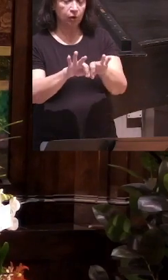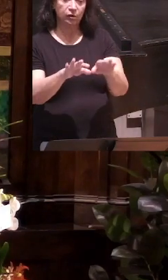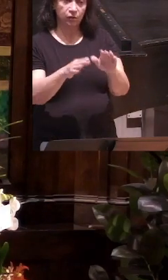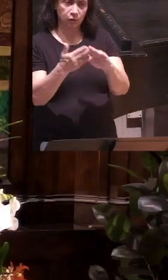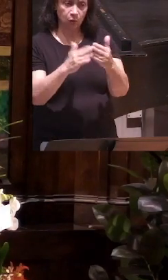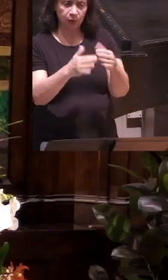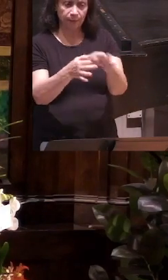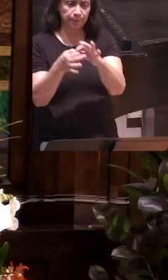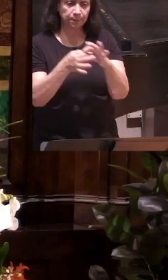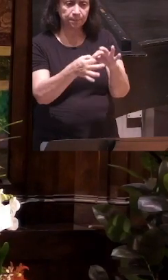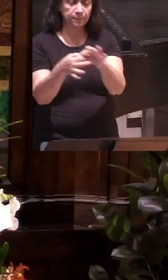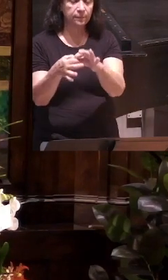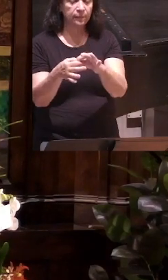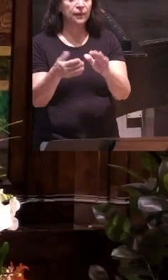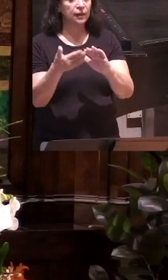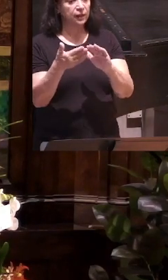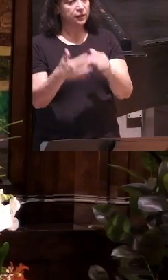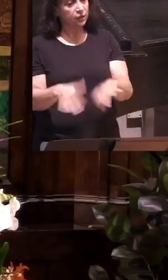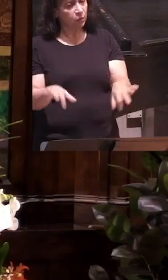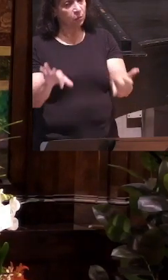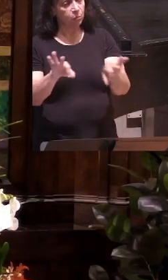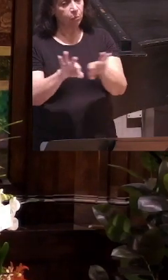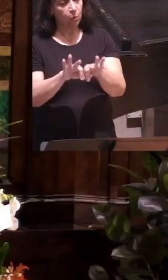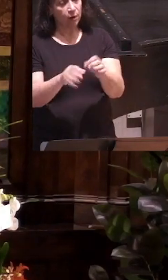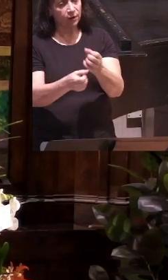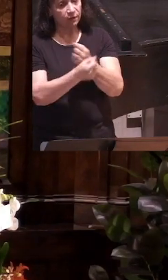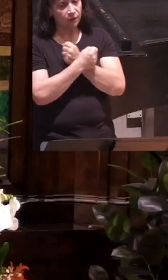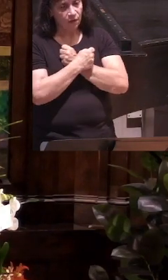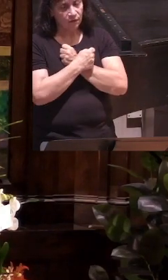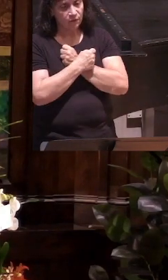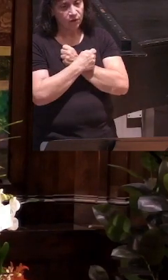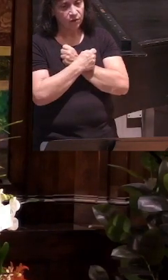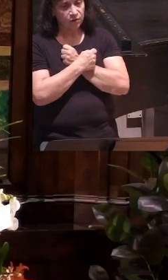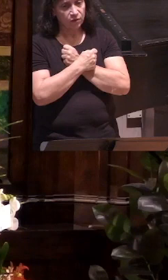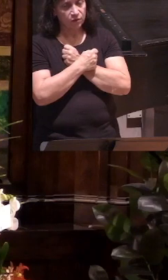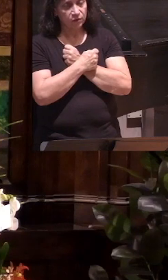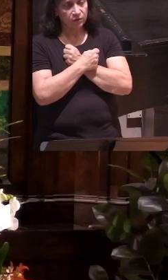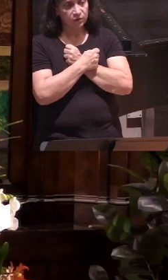community, of the importance of love,